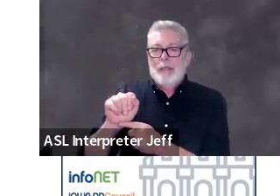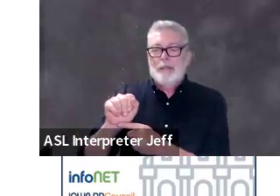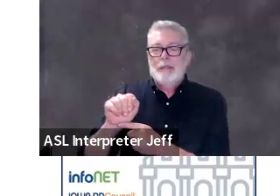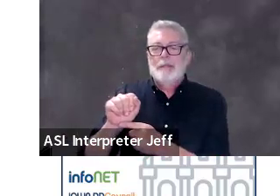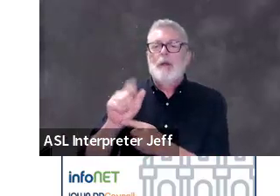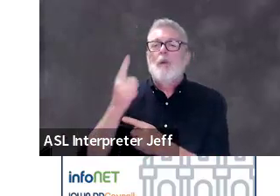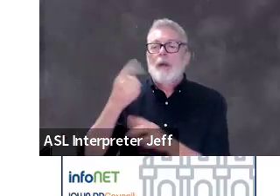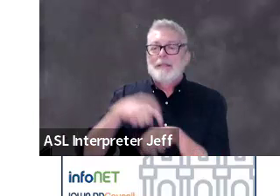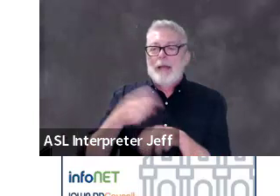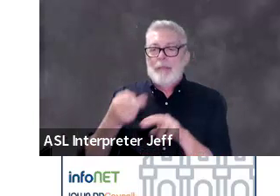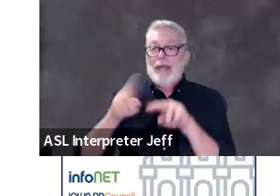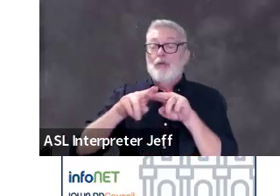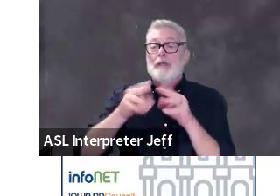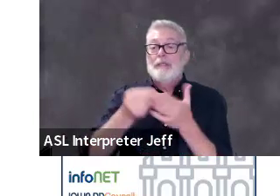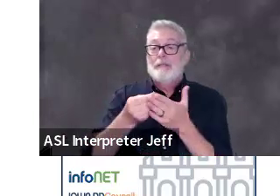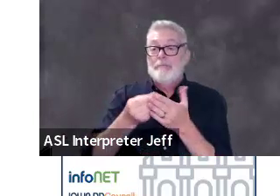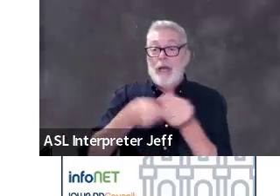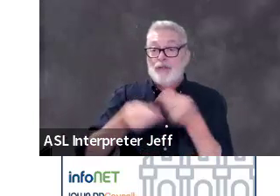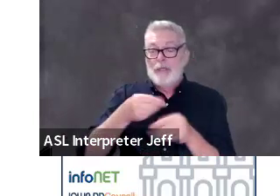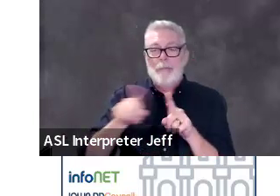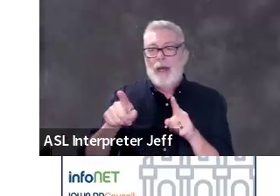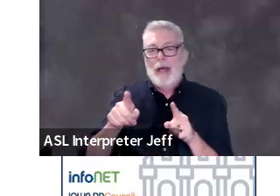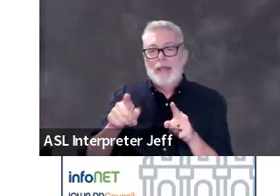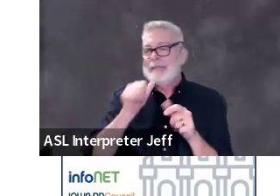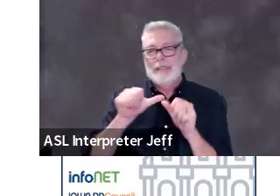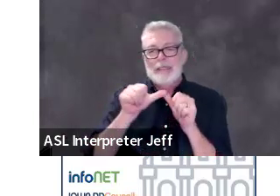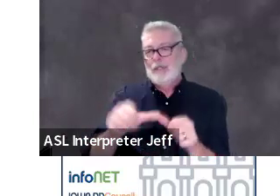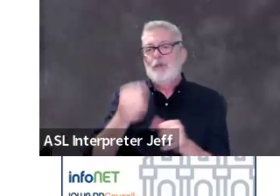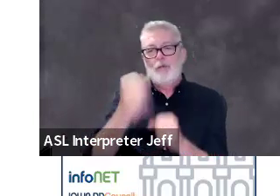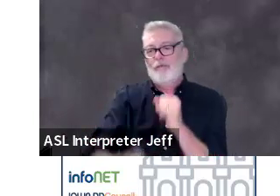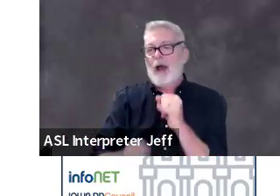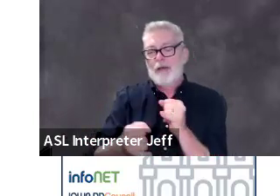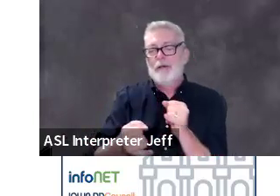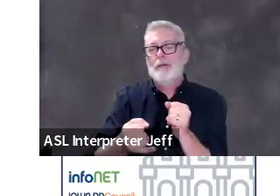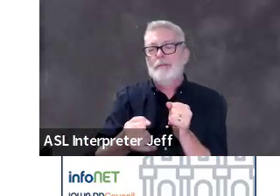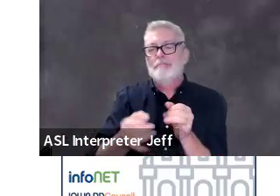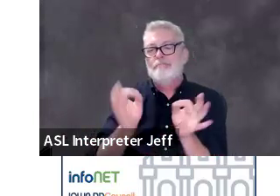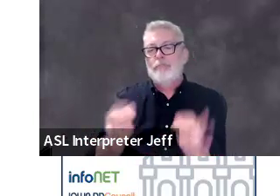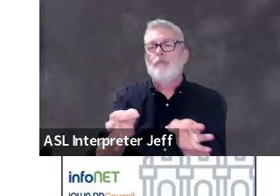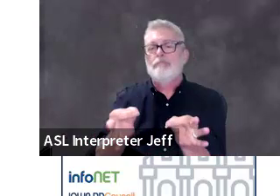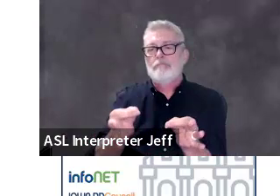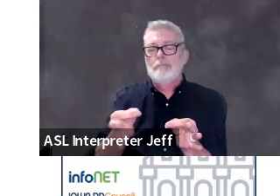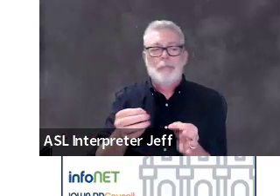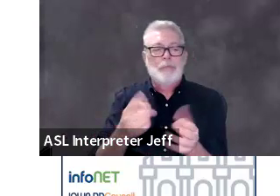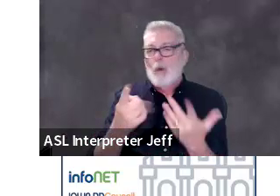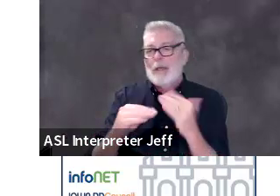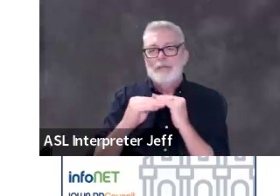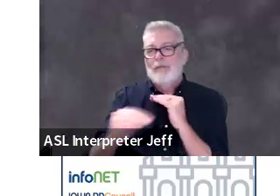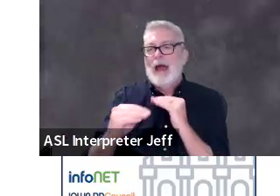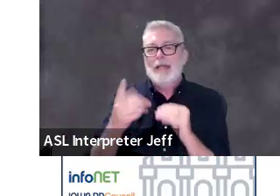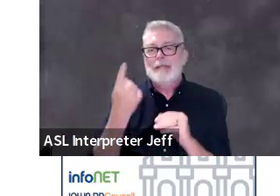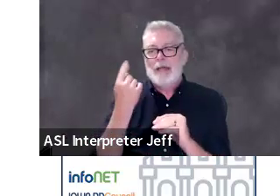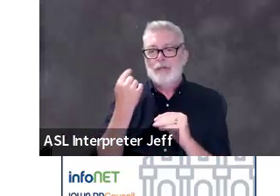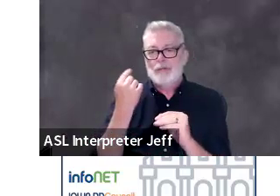in the budget, but that did not make it into the final deal. So it's just same level